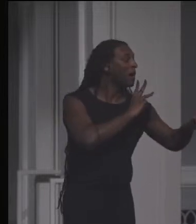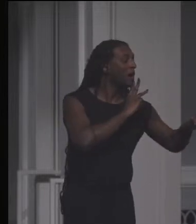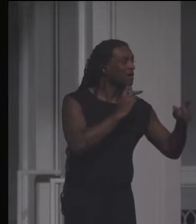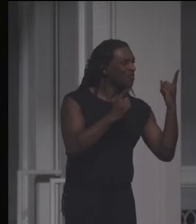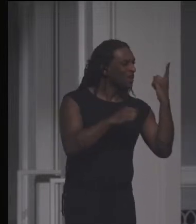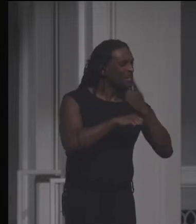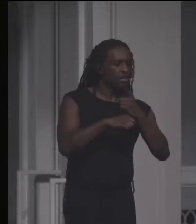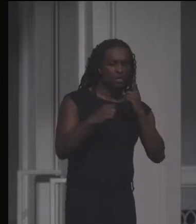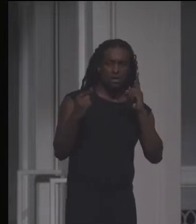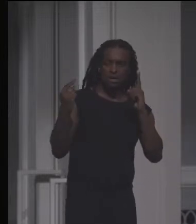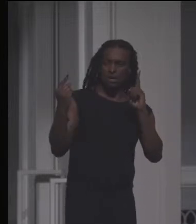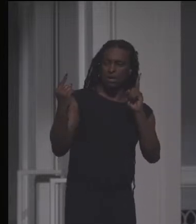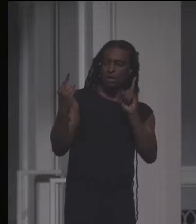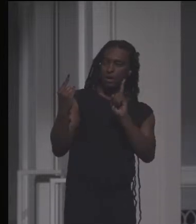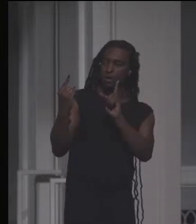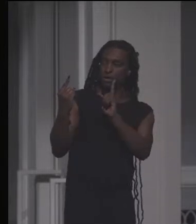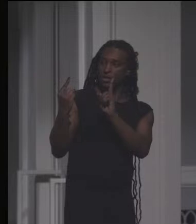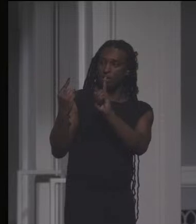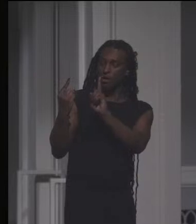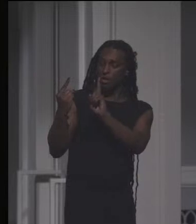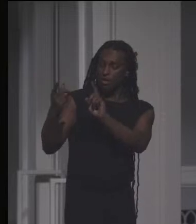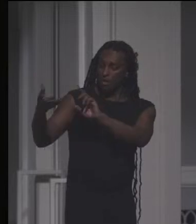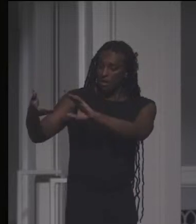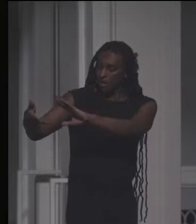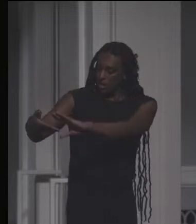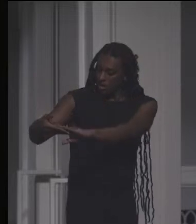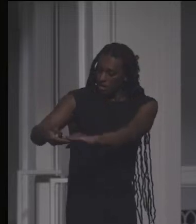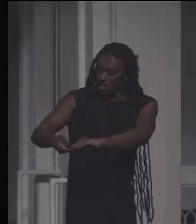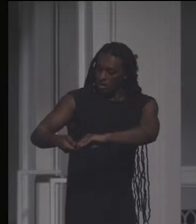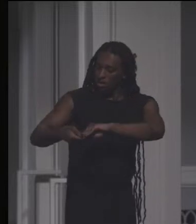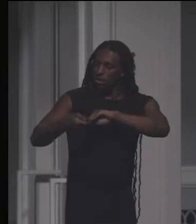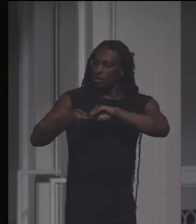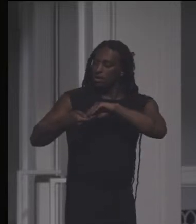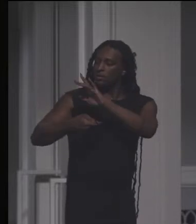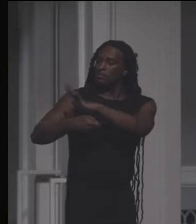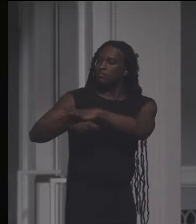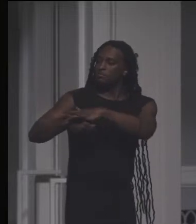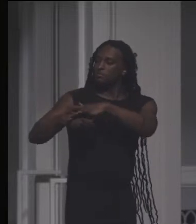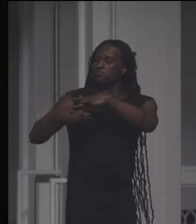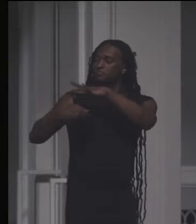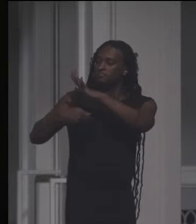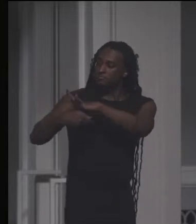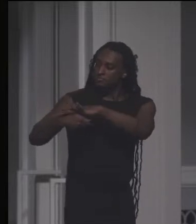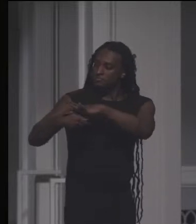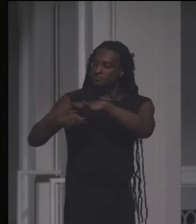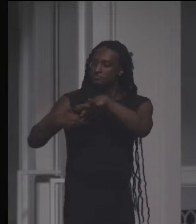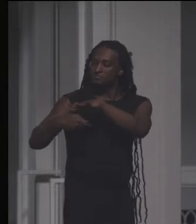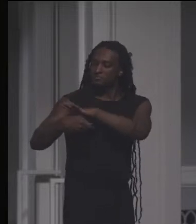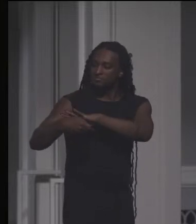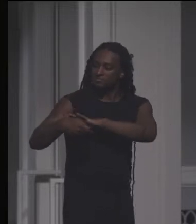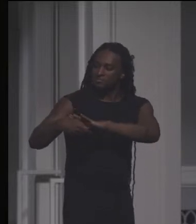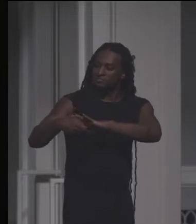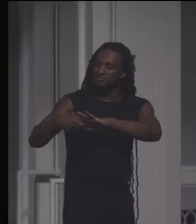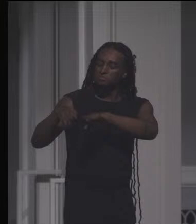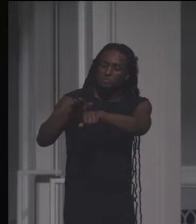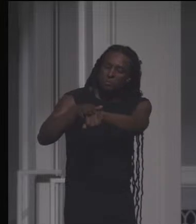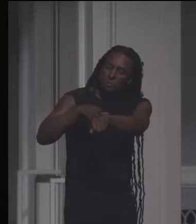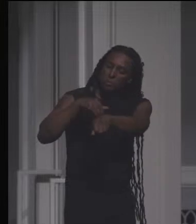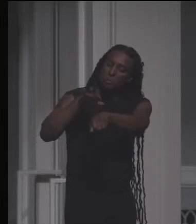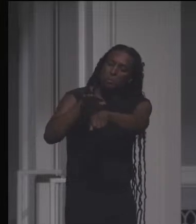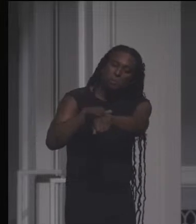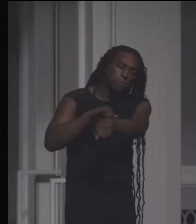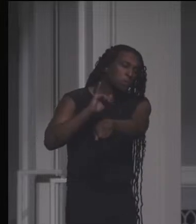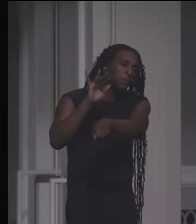let Angharad take her hand and turn it over and stroke it again like a cat, until Peretir